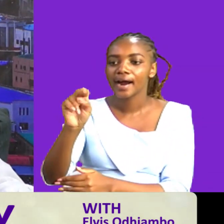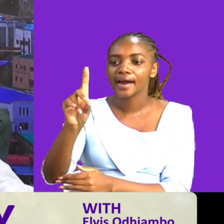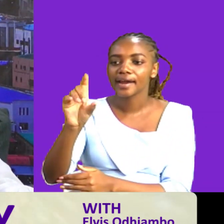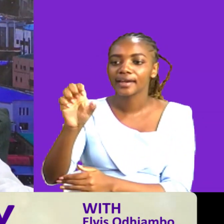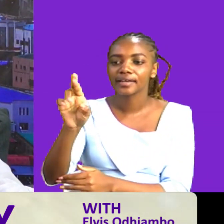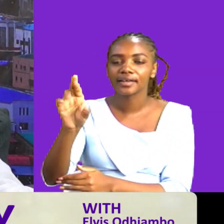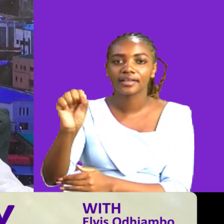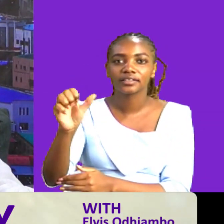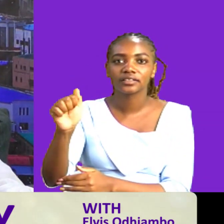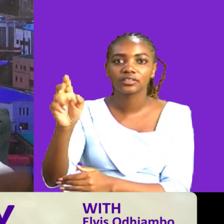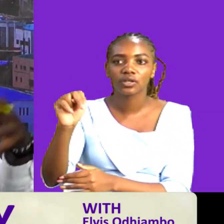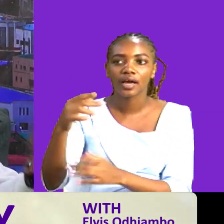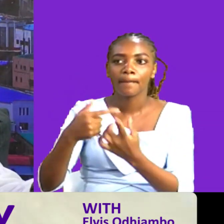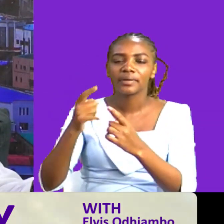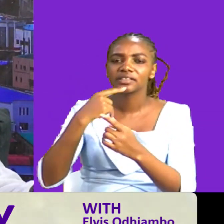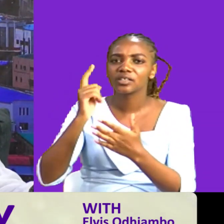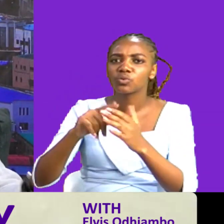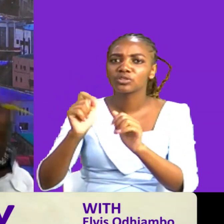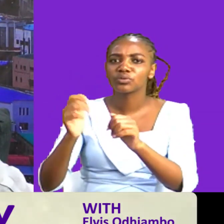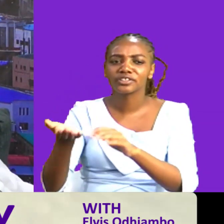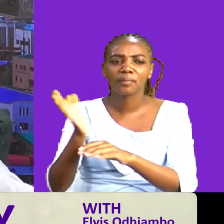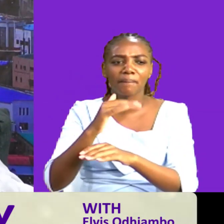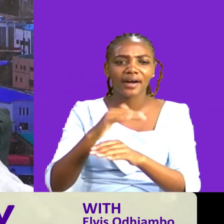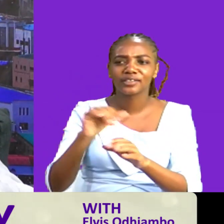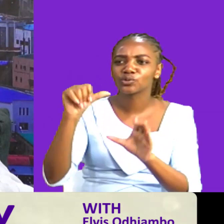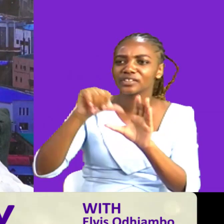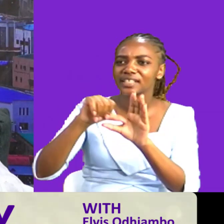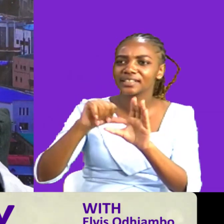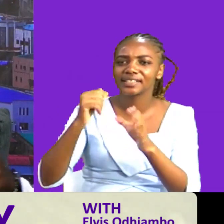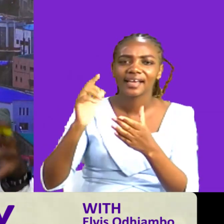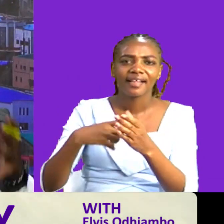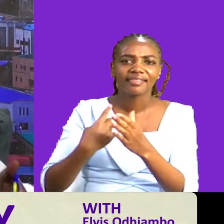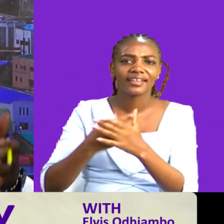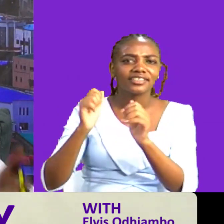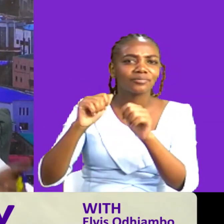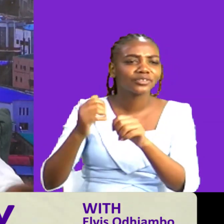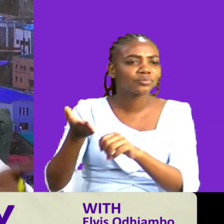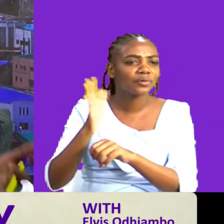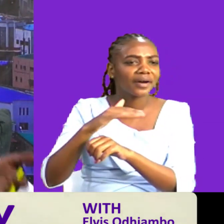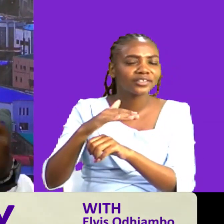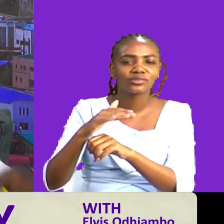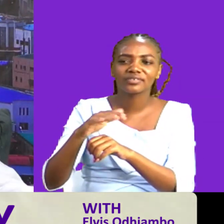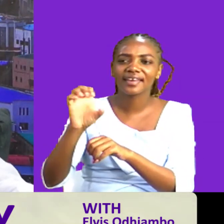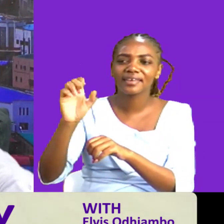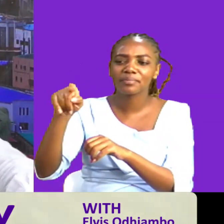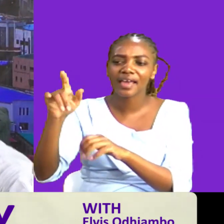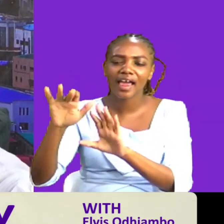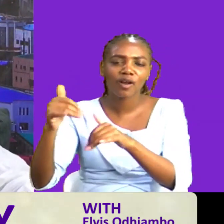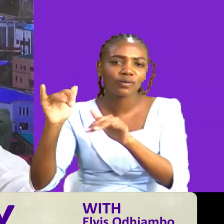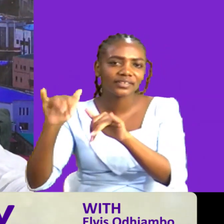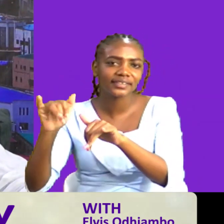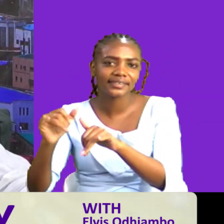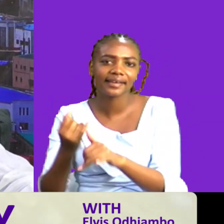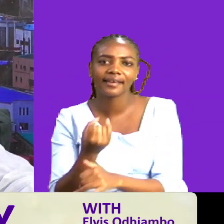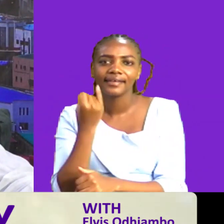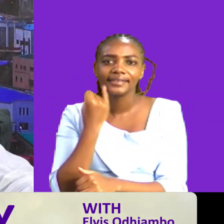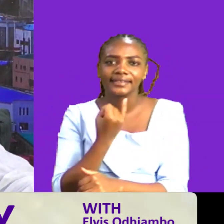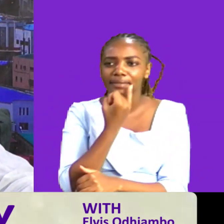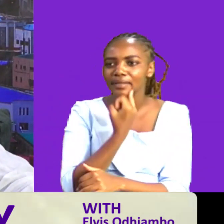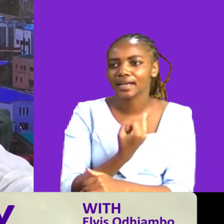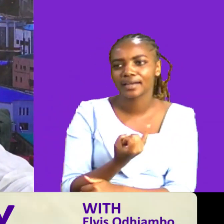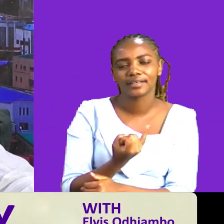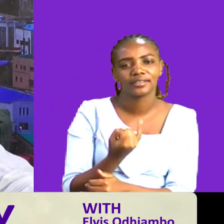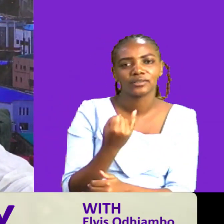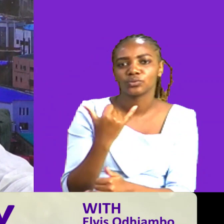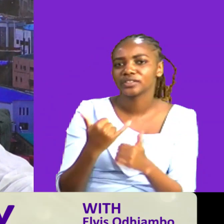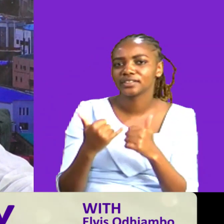might make a return to Chelsea. Would you want him to get back to the Premier League side? Ama bado baki Inter Milan kidogo?